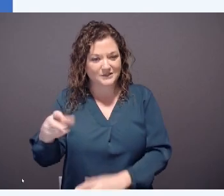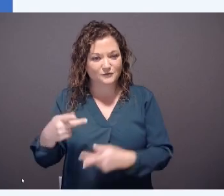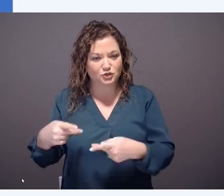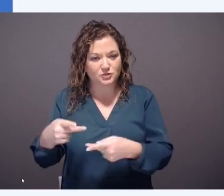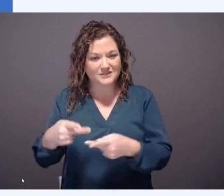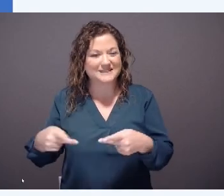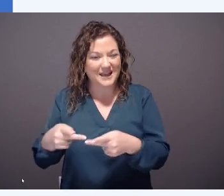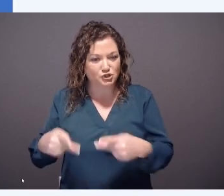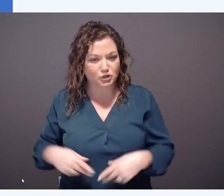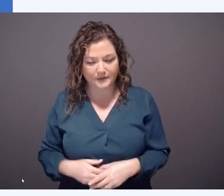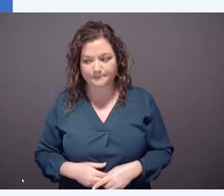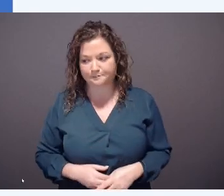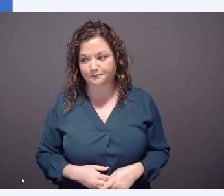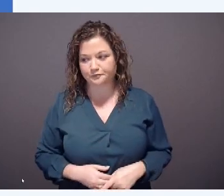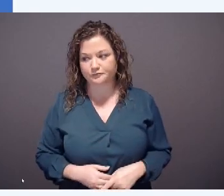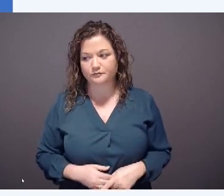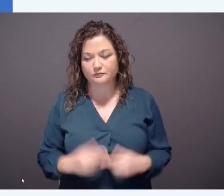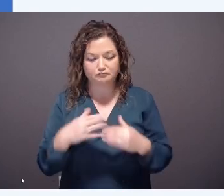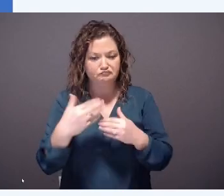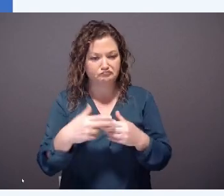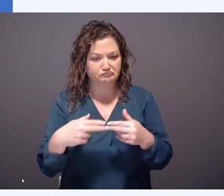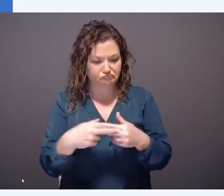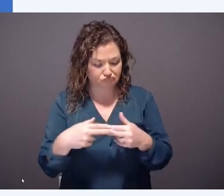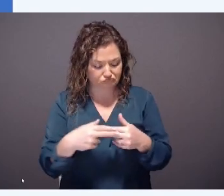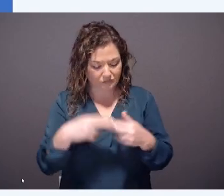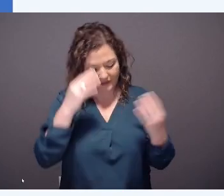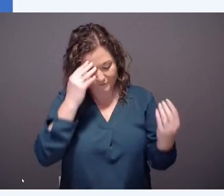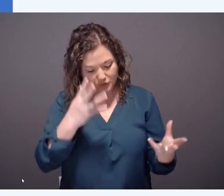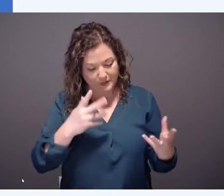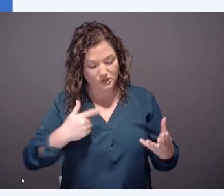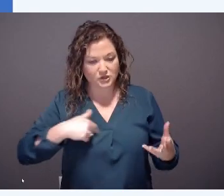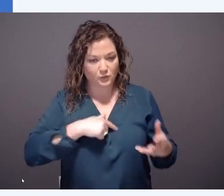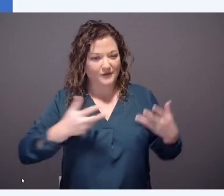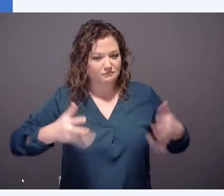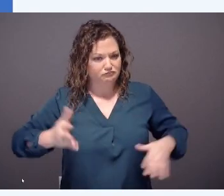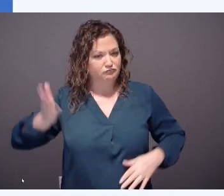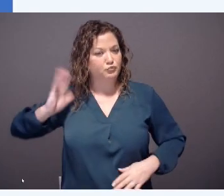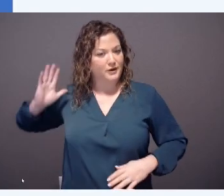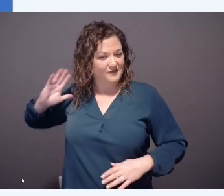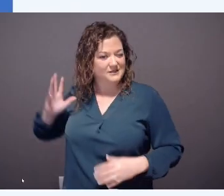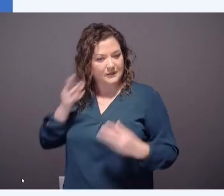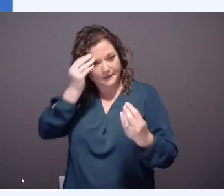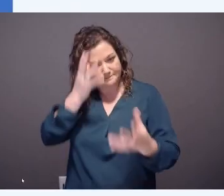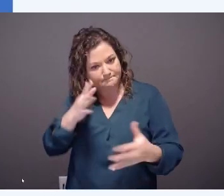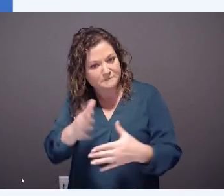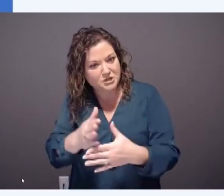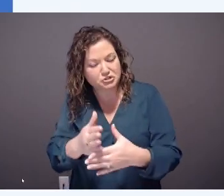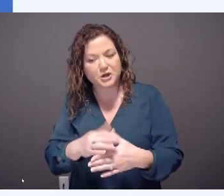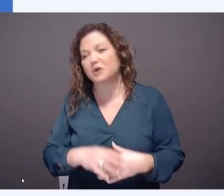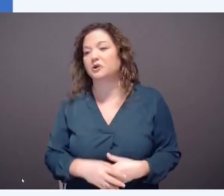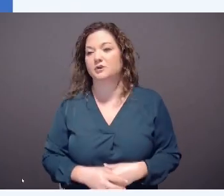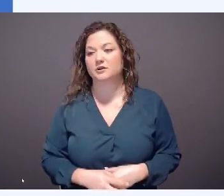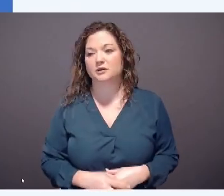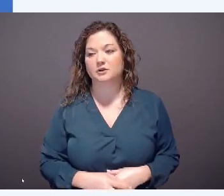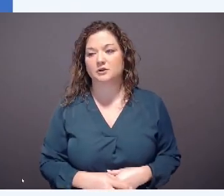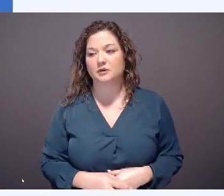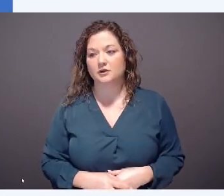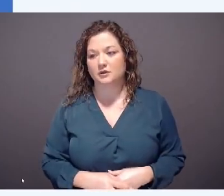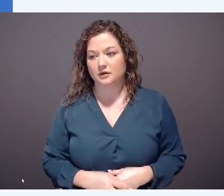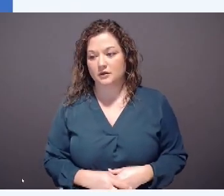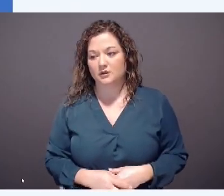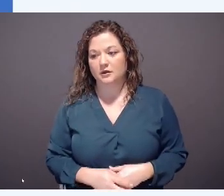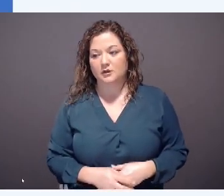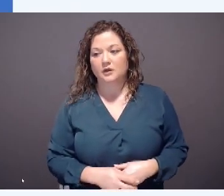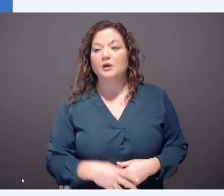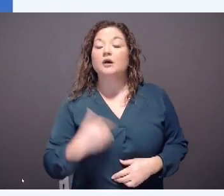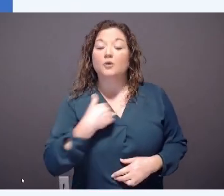All right, so the next couple slides are the information we've shared in previous updates. We have finished up the 2024